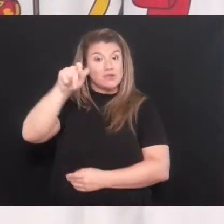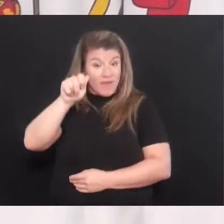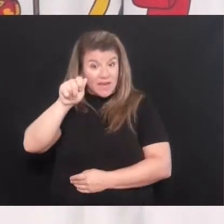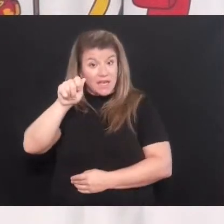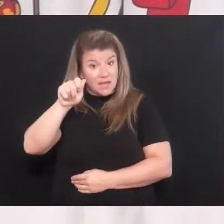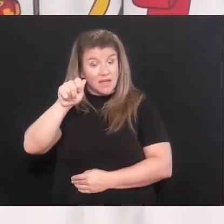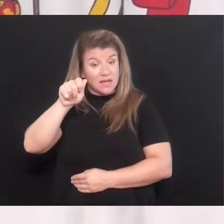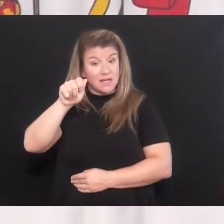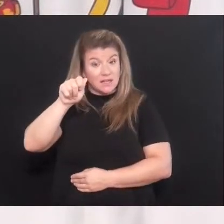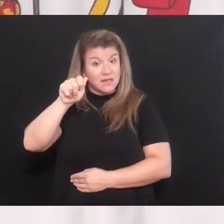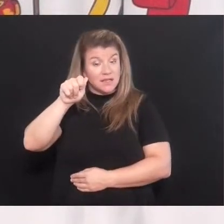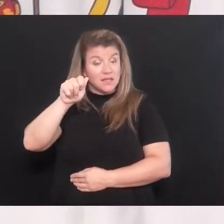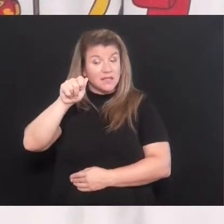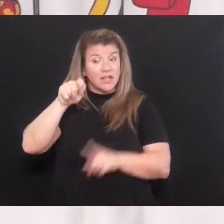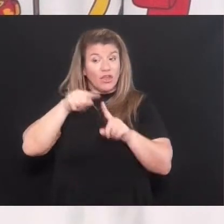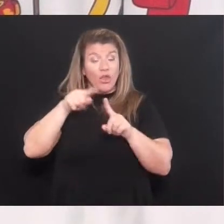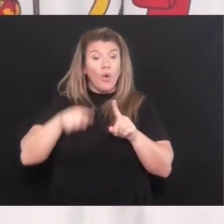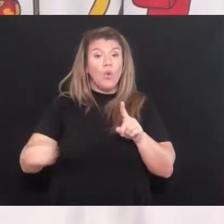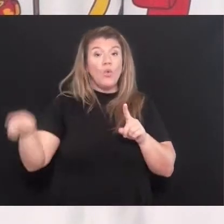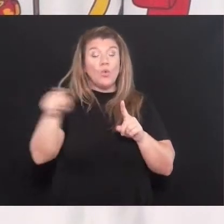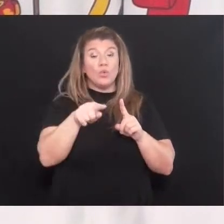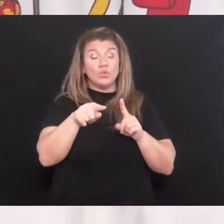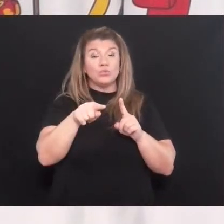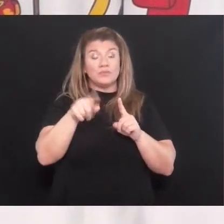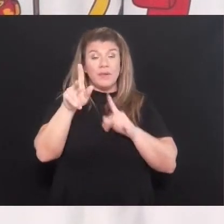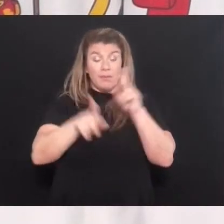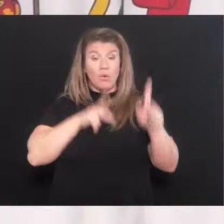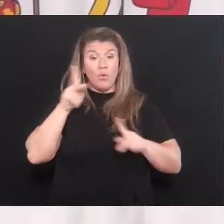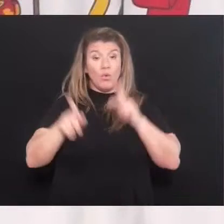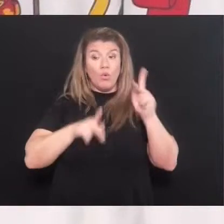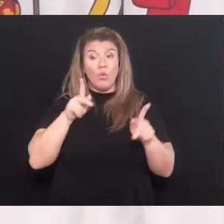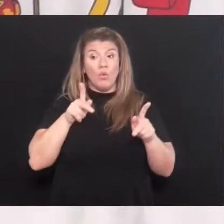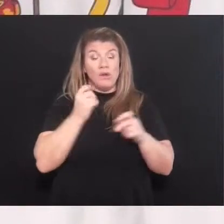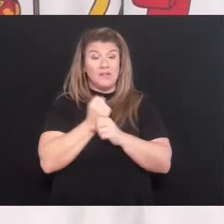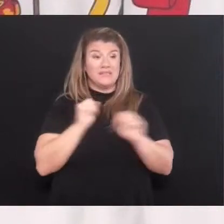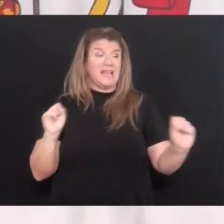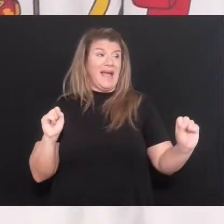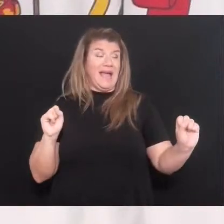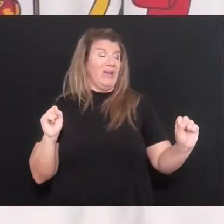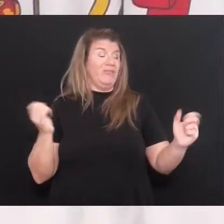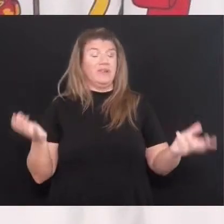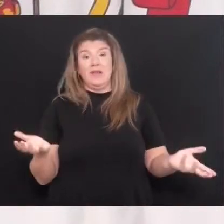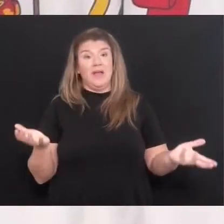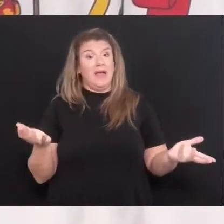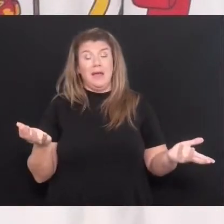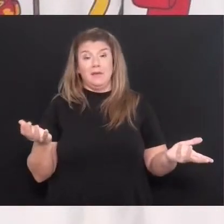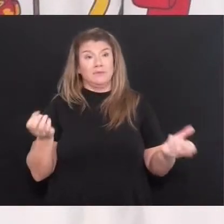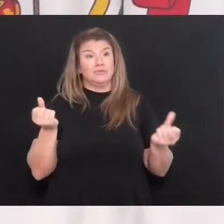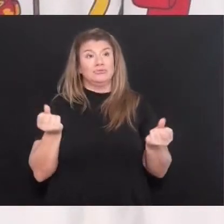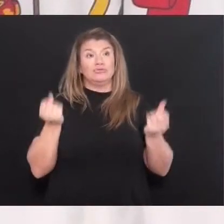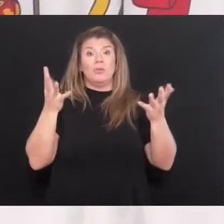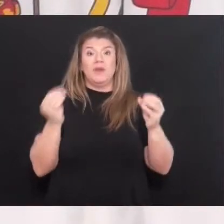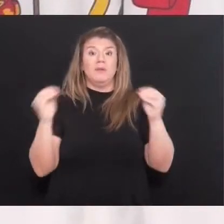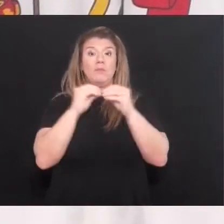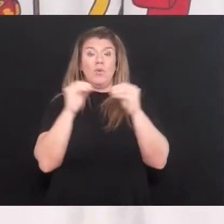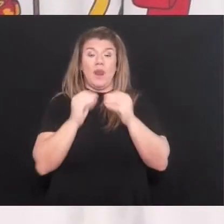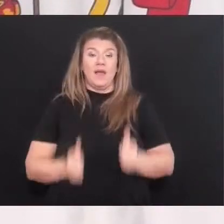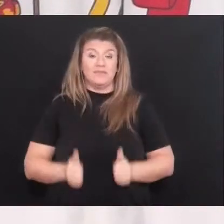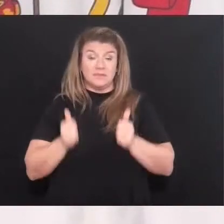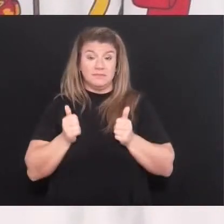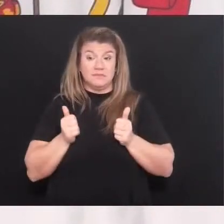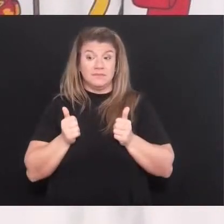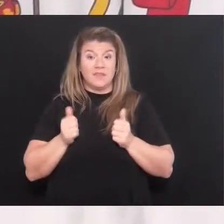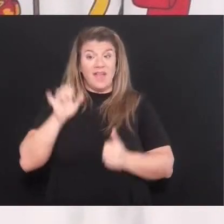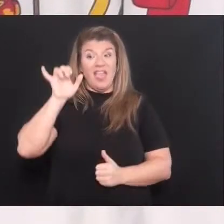Pennsylvania, you know, those people saved who knows how many thousands of lives, as